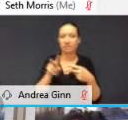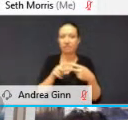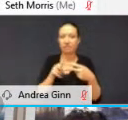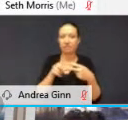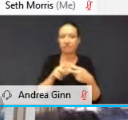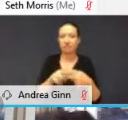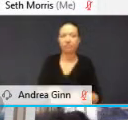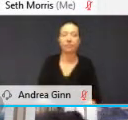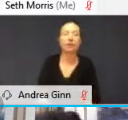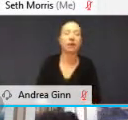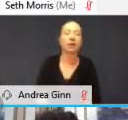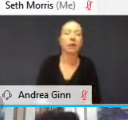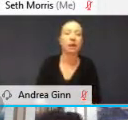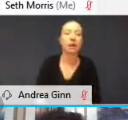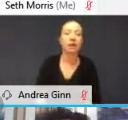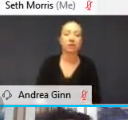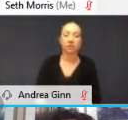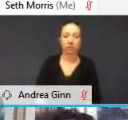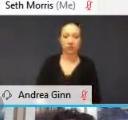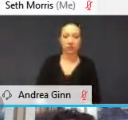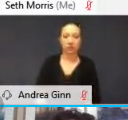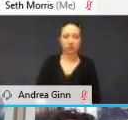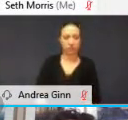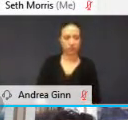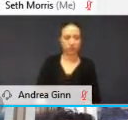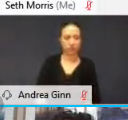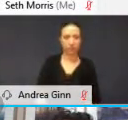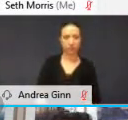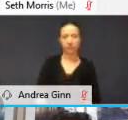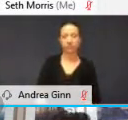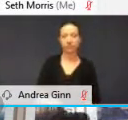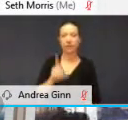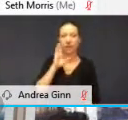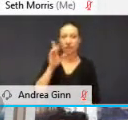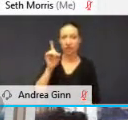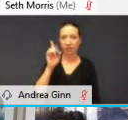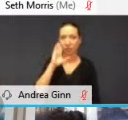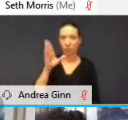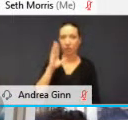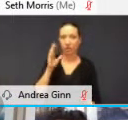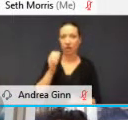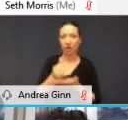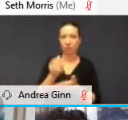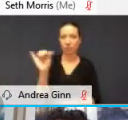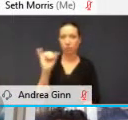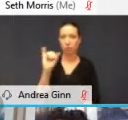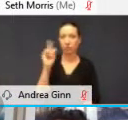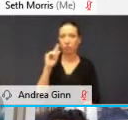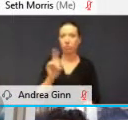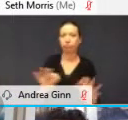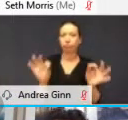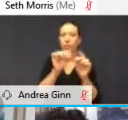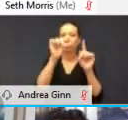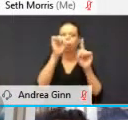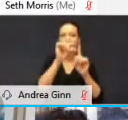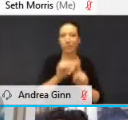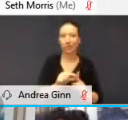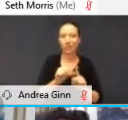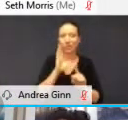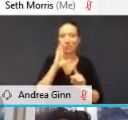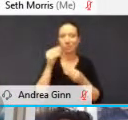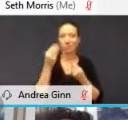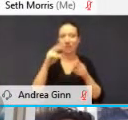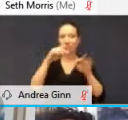And Mr. Chair, members of the committee, I think it's also helpful to find some key terms that'll be useful